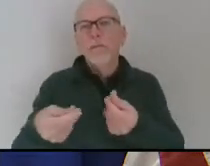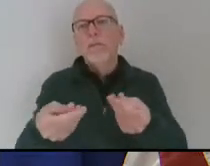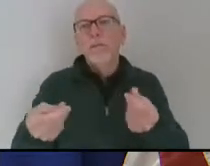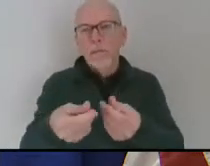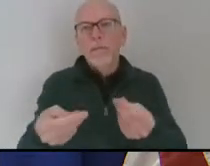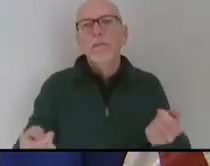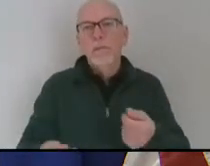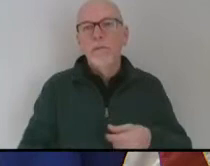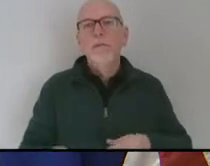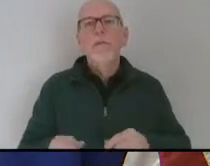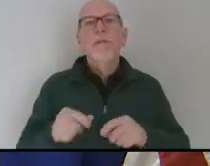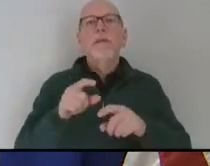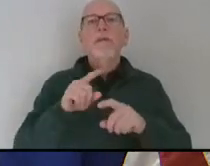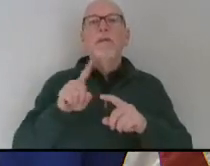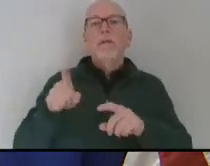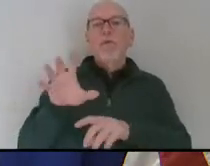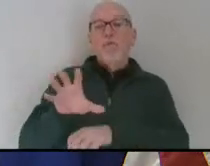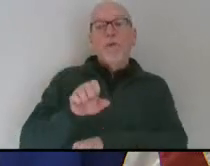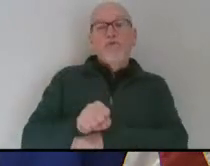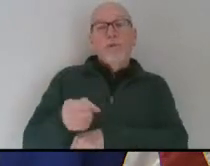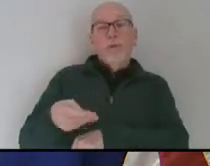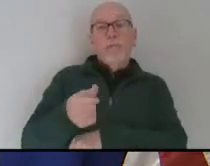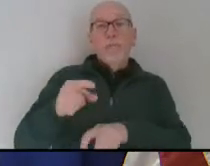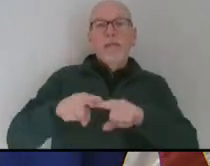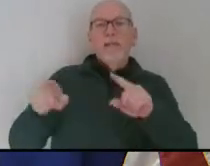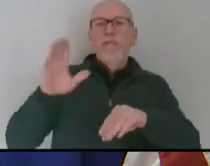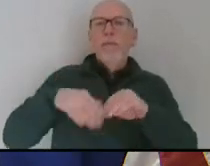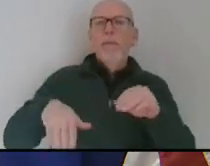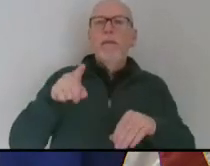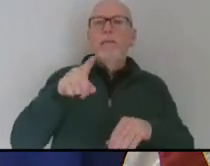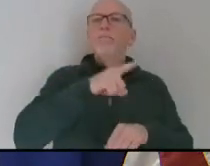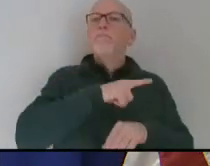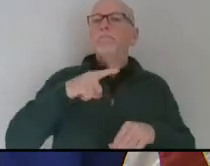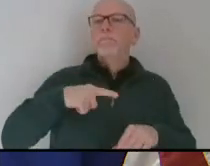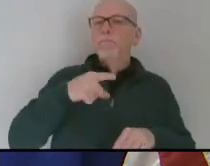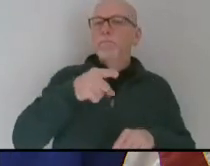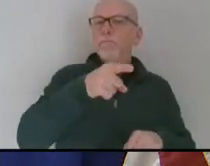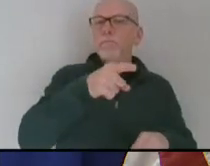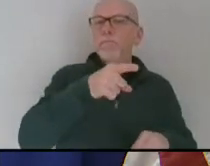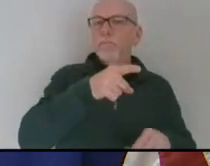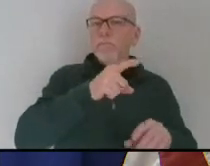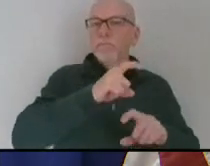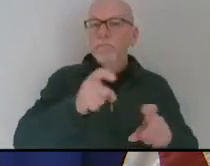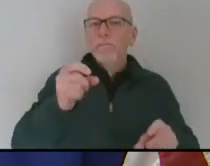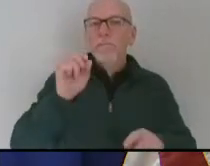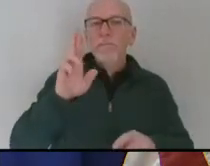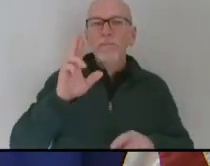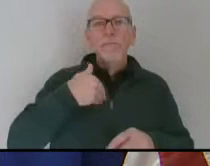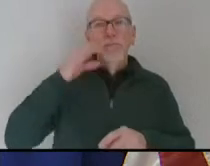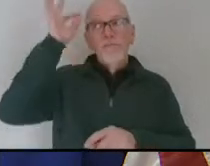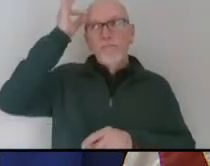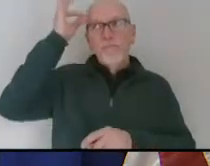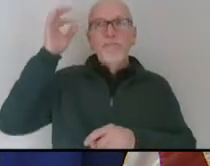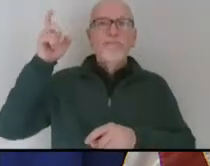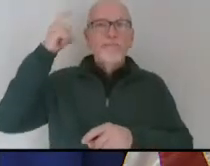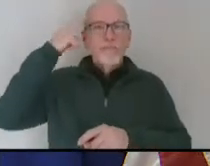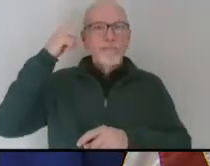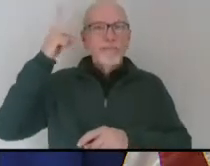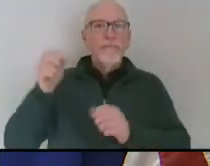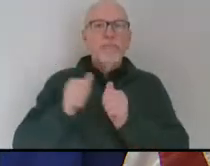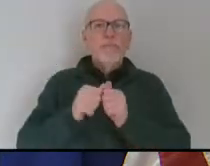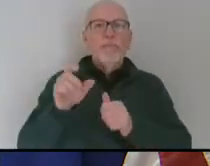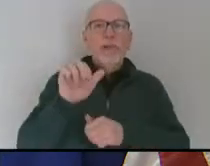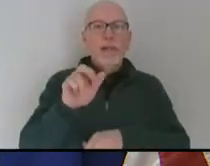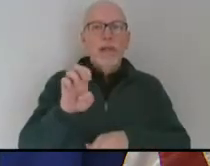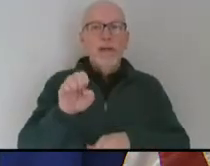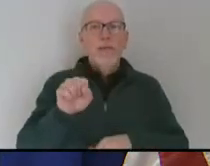basis is different than what's legislatively or the federal, our federal partners, the government with the CARES